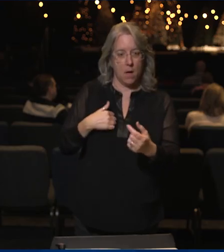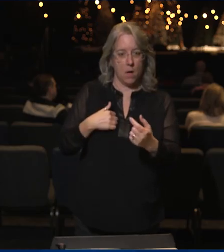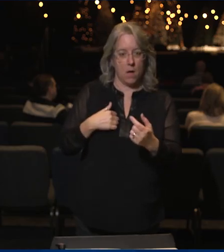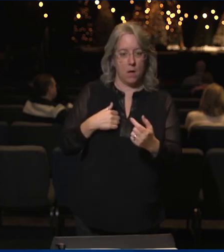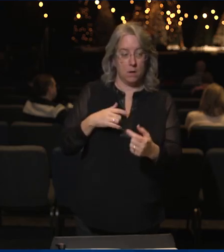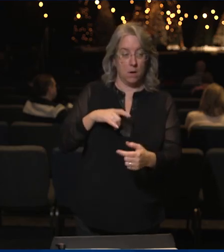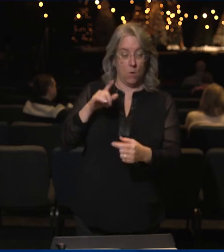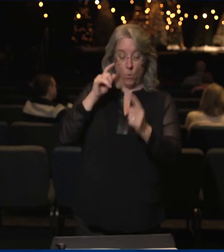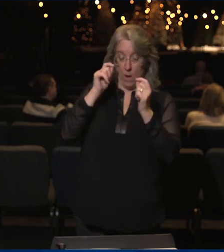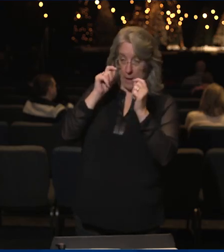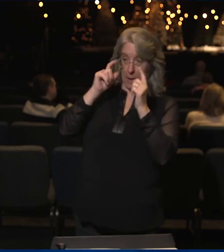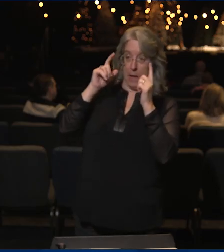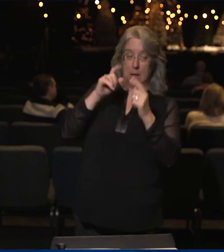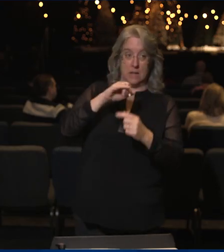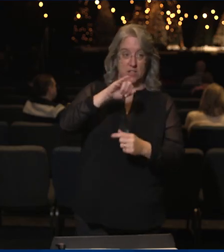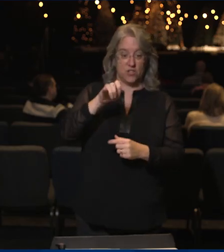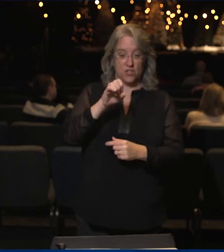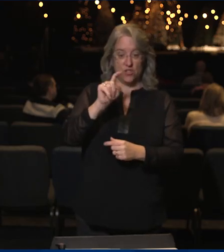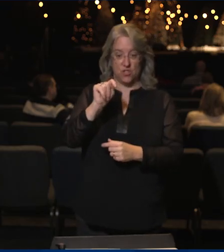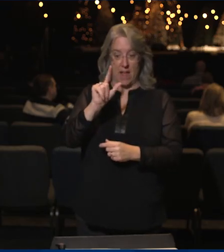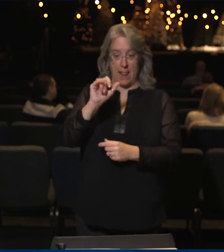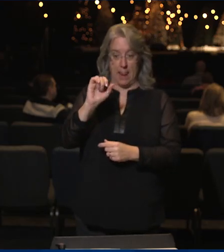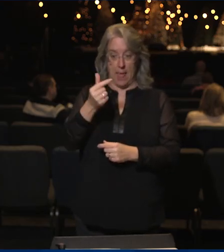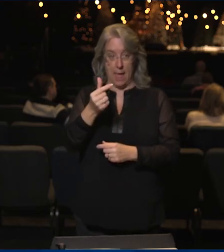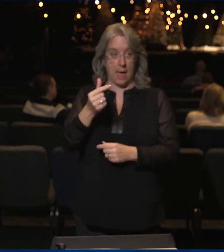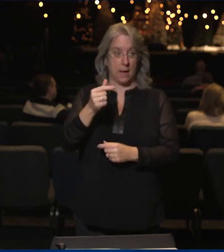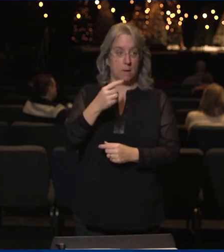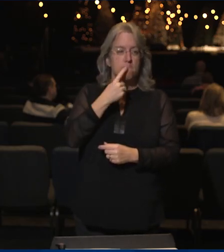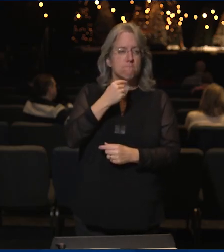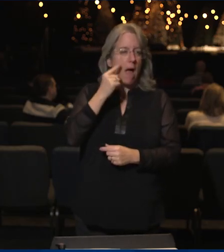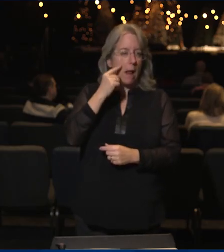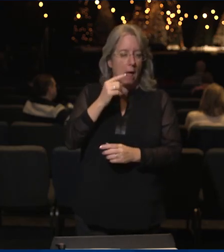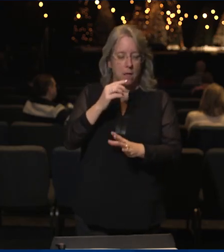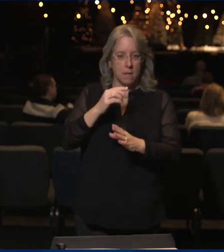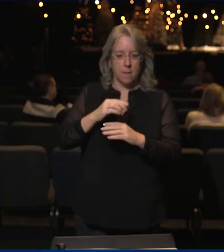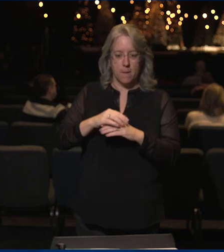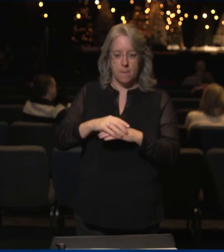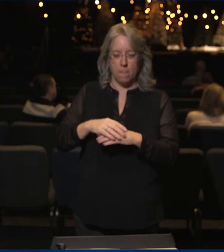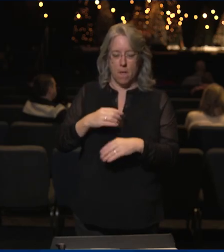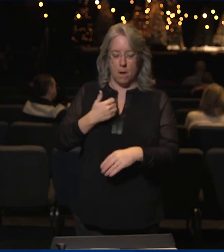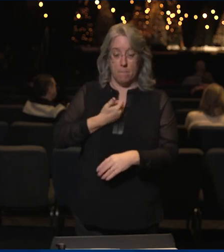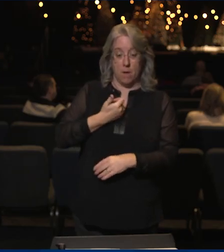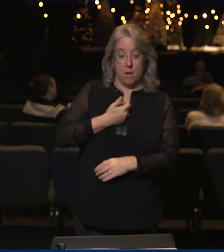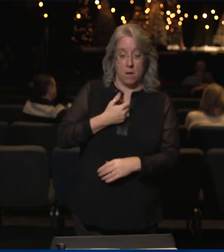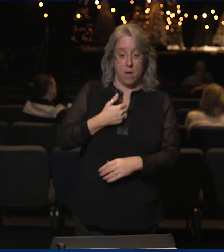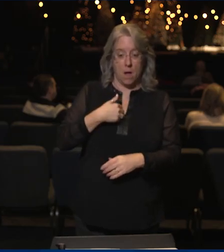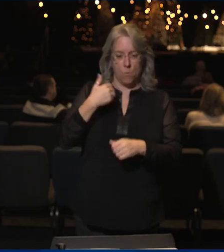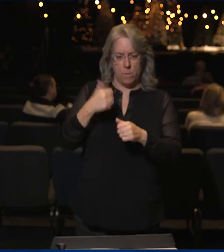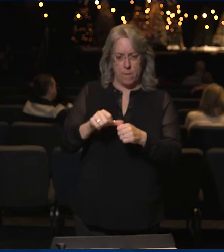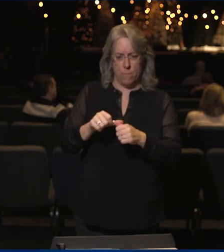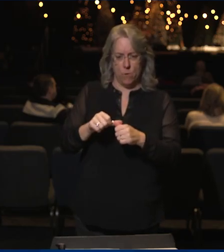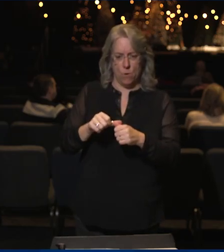after jet lag, after red eye, and being super sad.